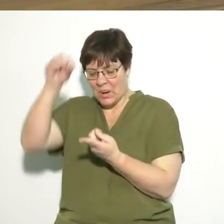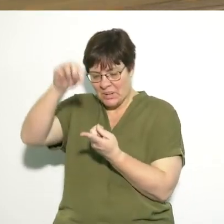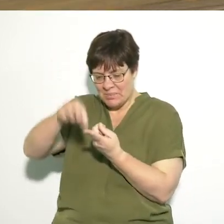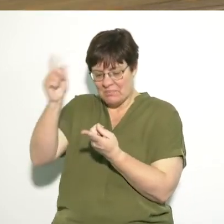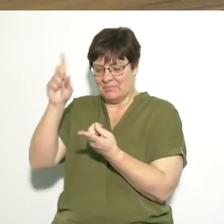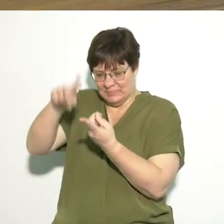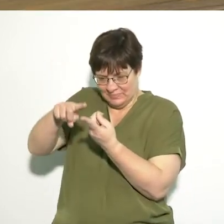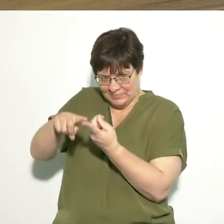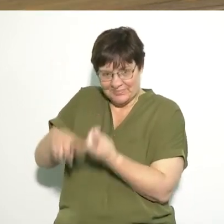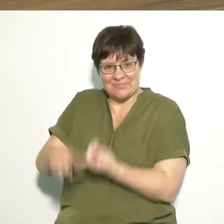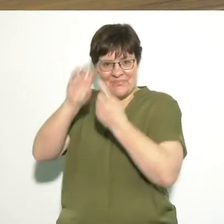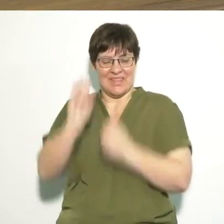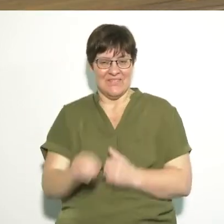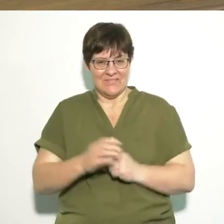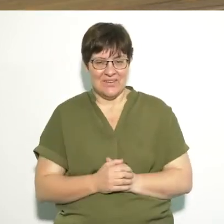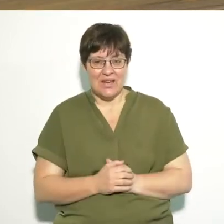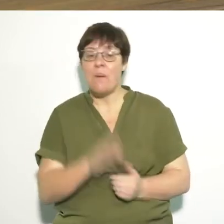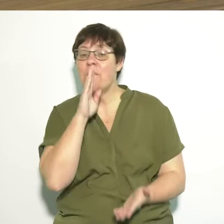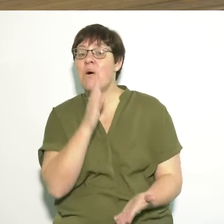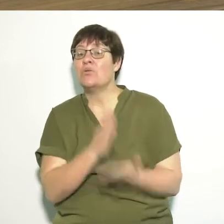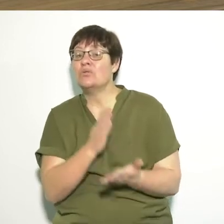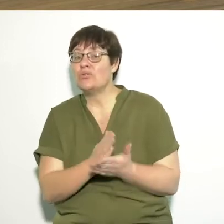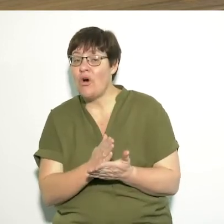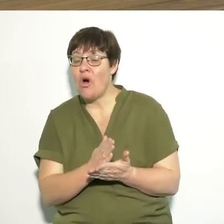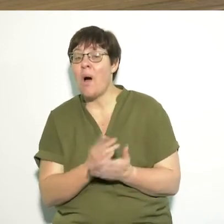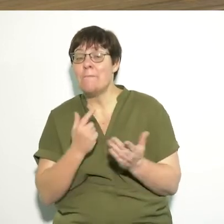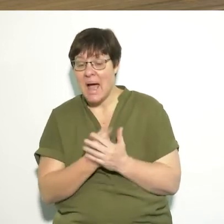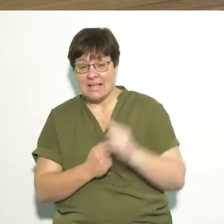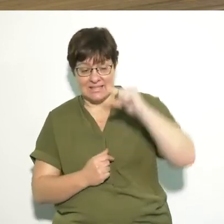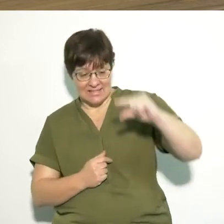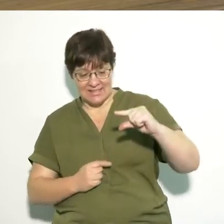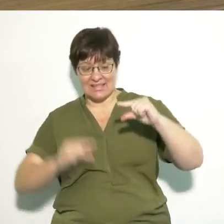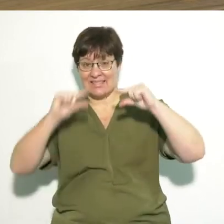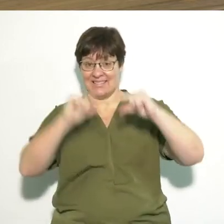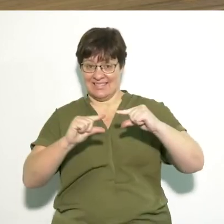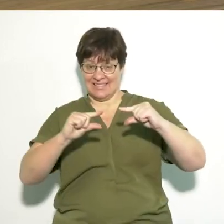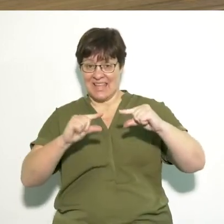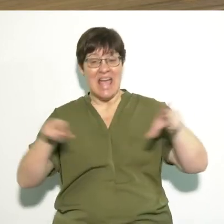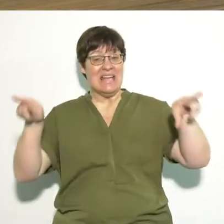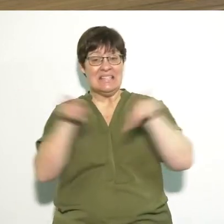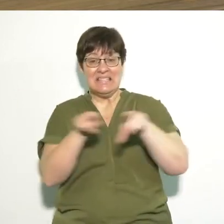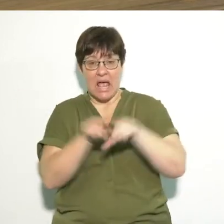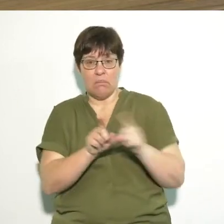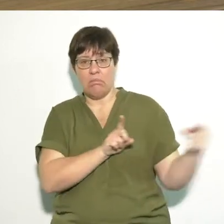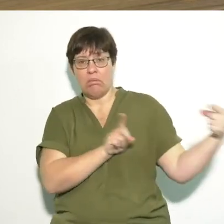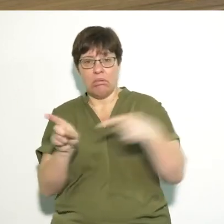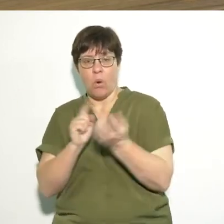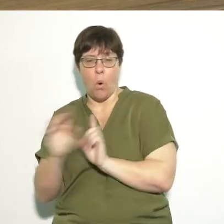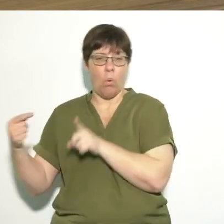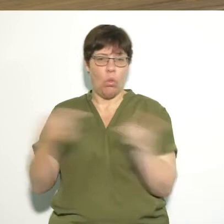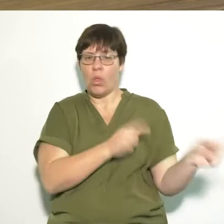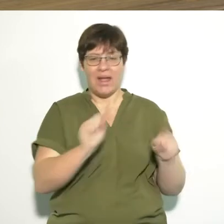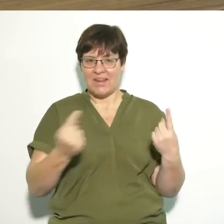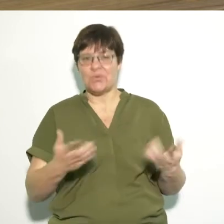and you put your Bostik glue, and you make sure now you're going the other way around so that you don't have the same type